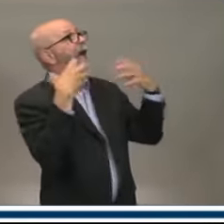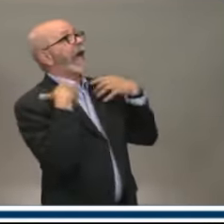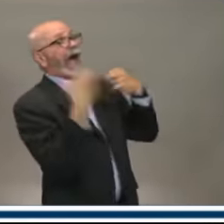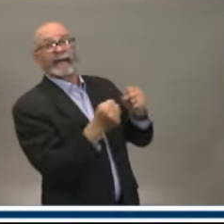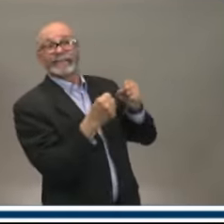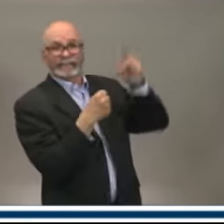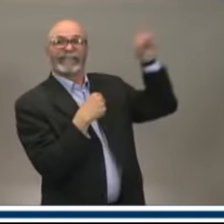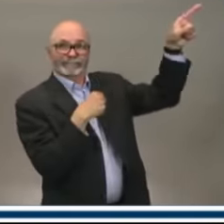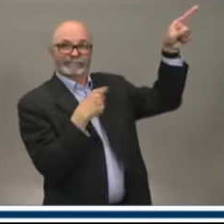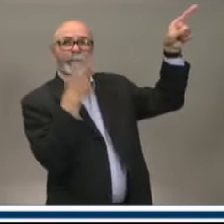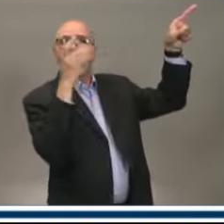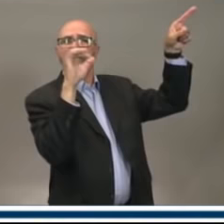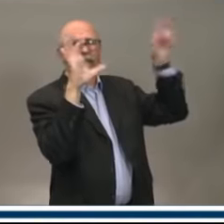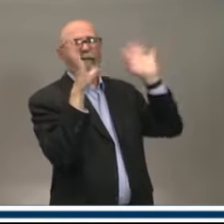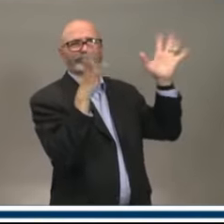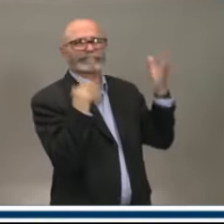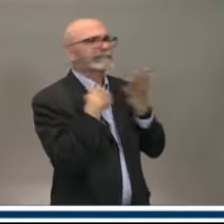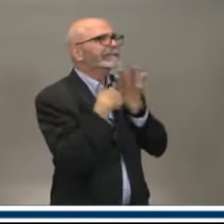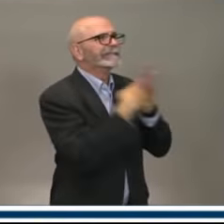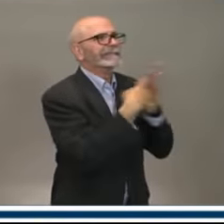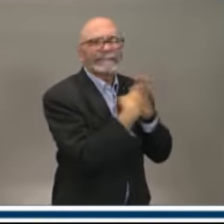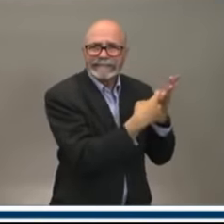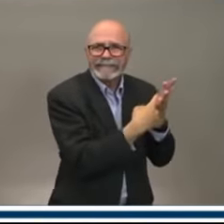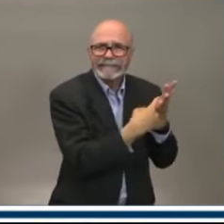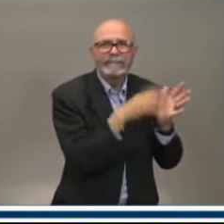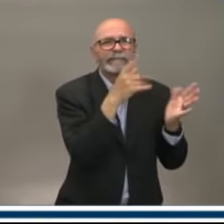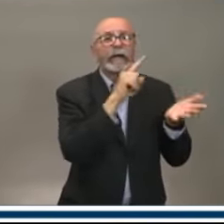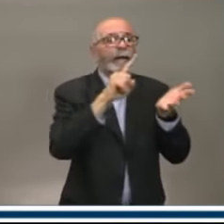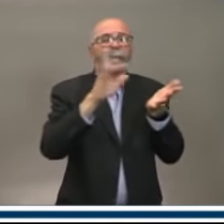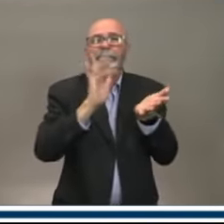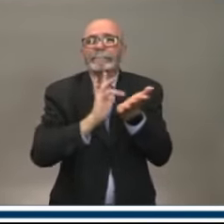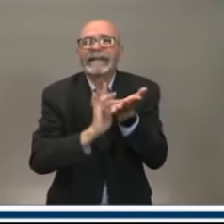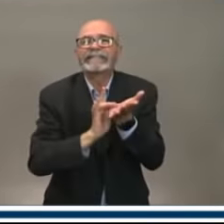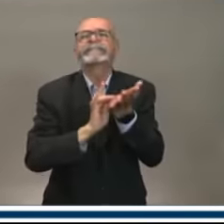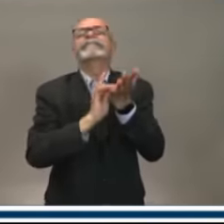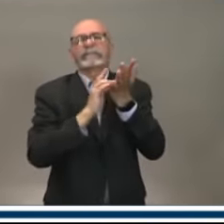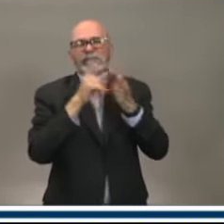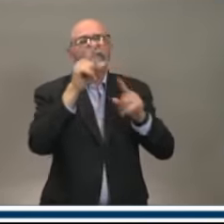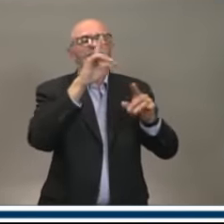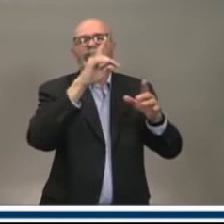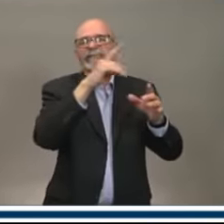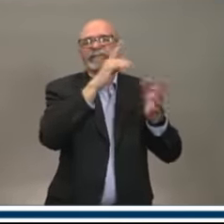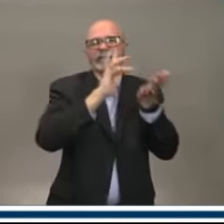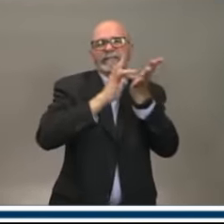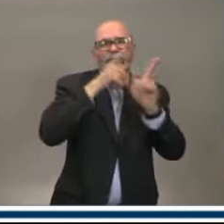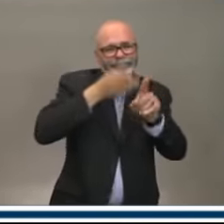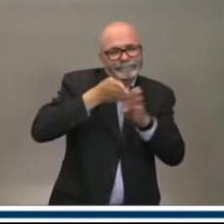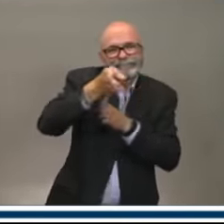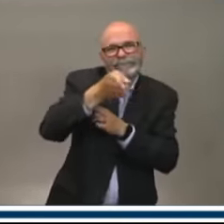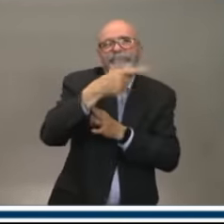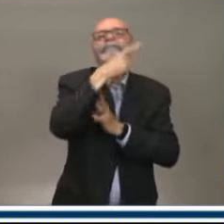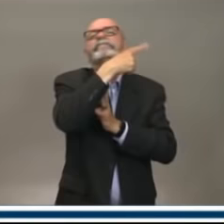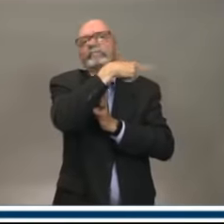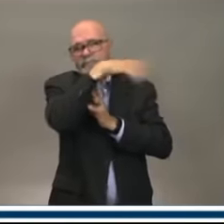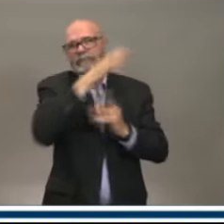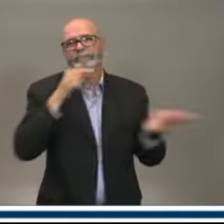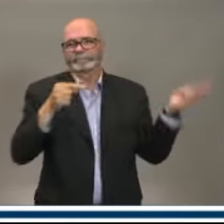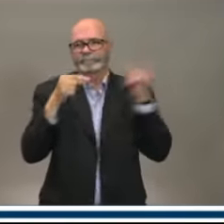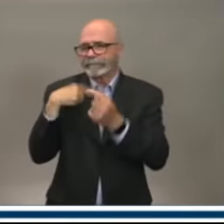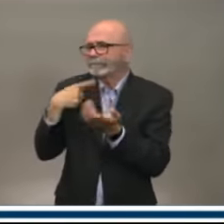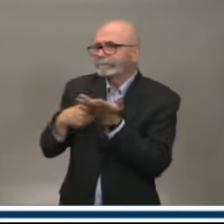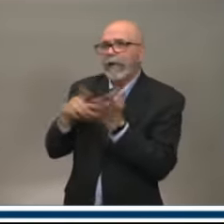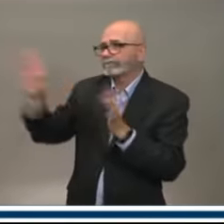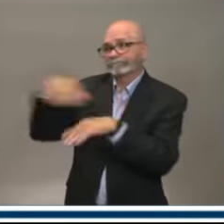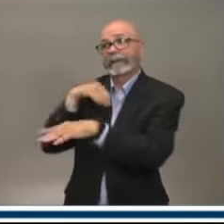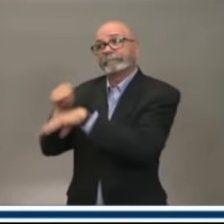the epidemiology. We also are engaged in and have begun a robust consultation process for the range of